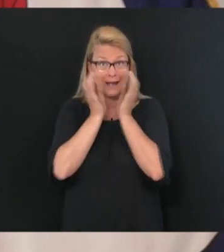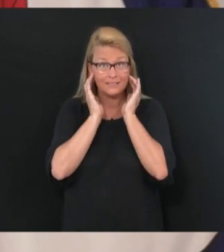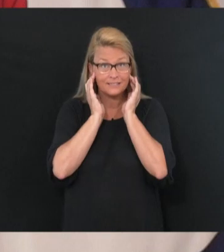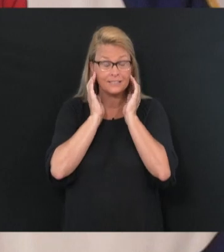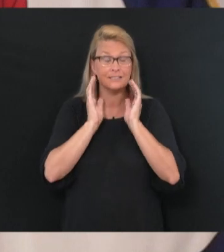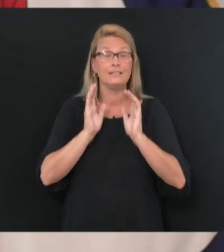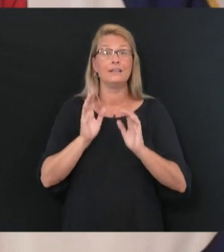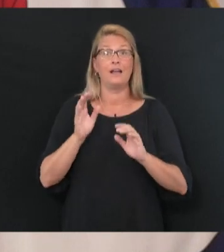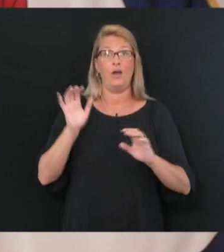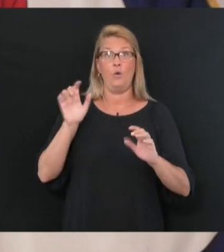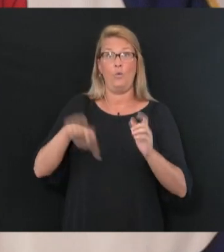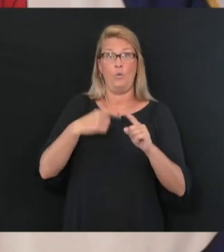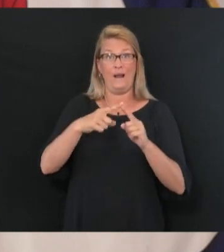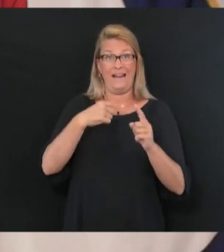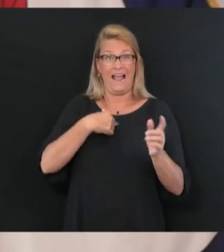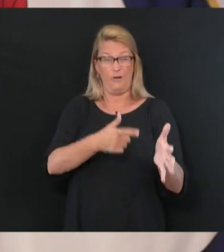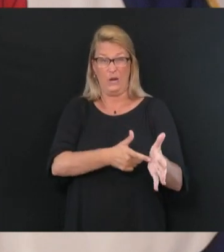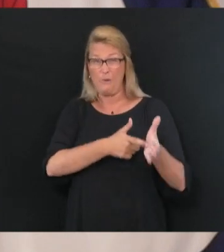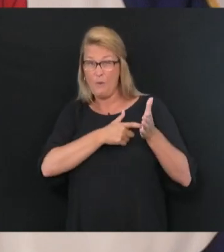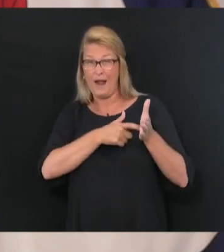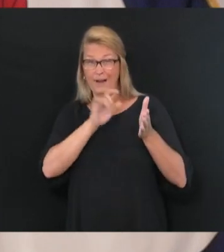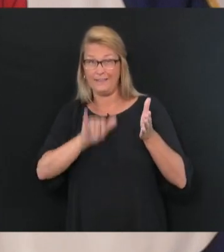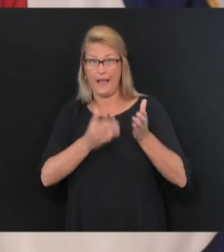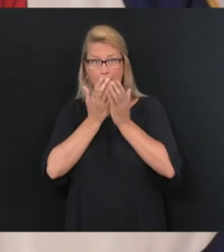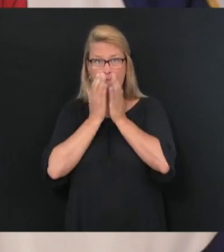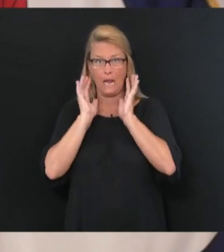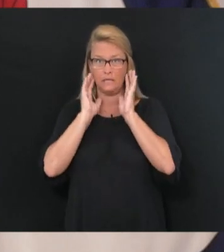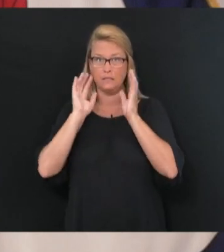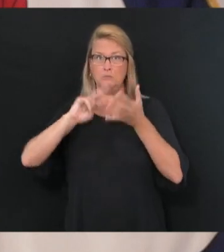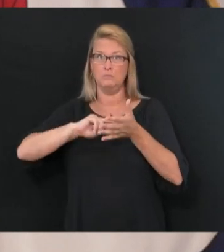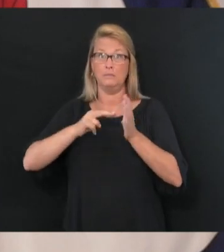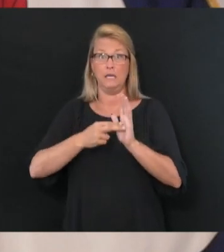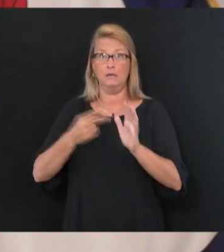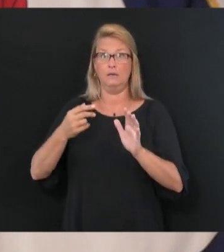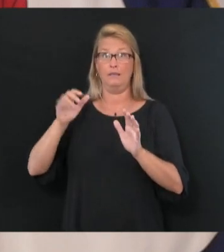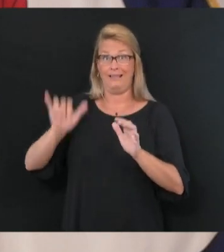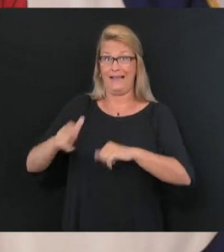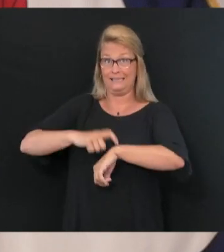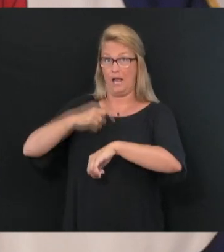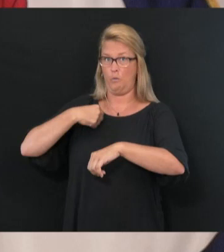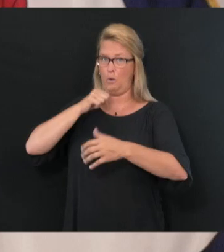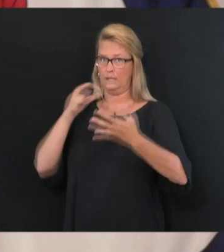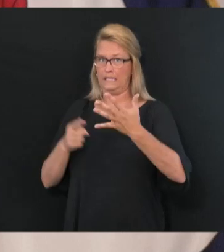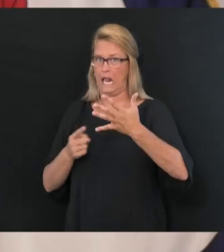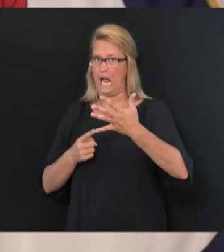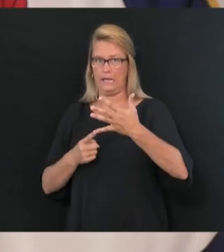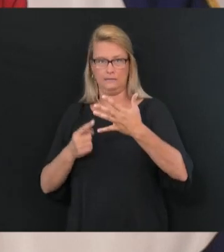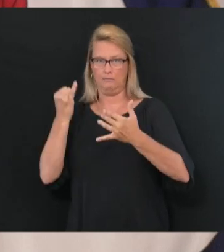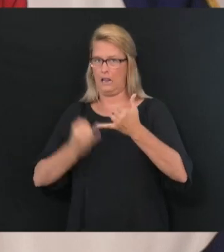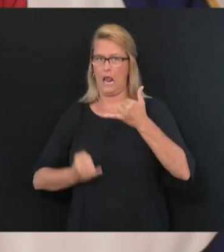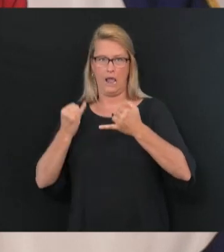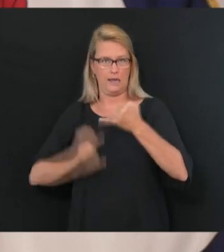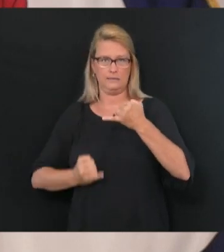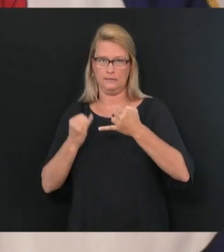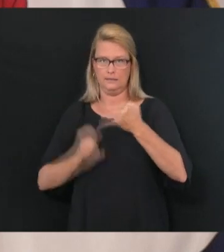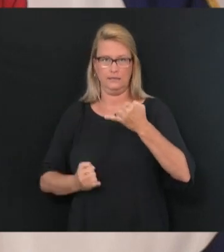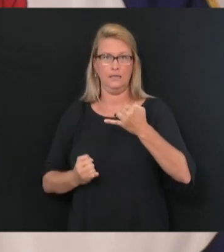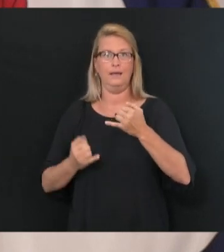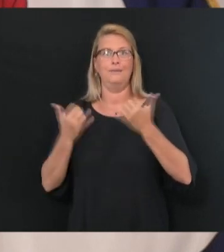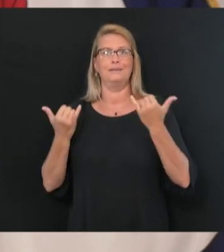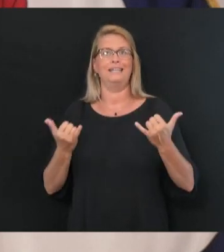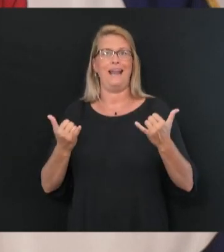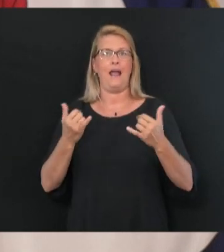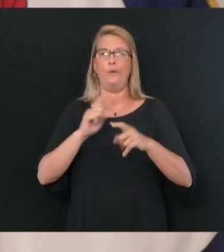we made this mandatory, we were dead last in the nation. So, there are different things that we're